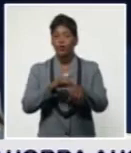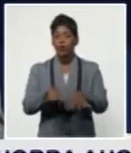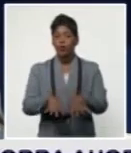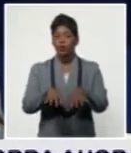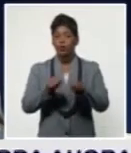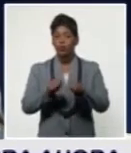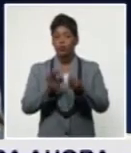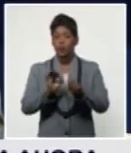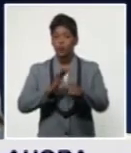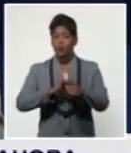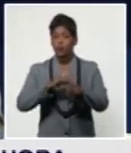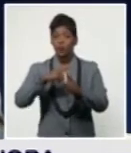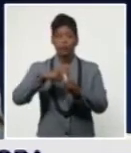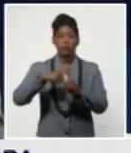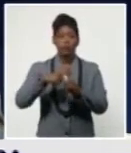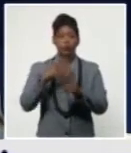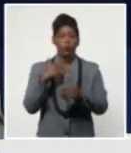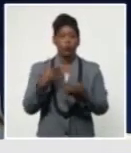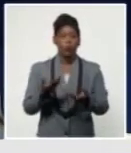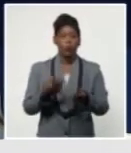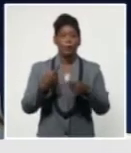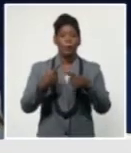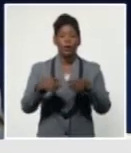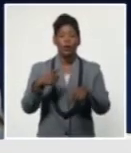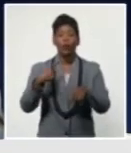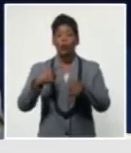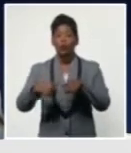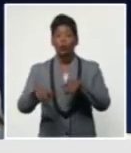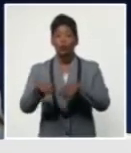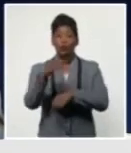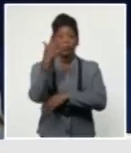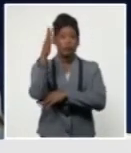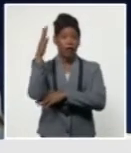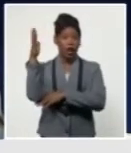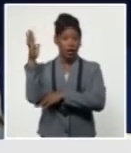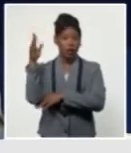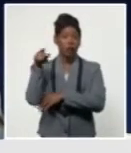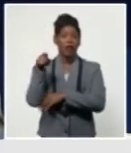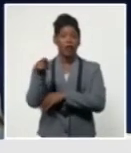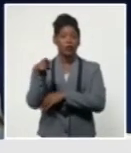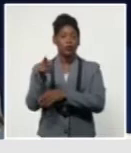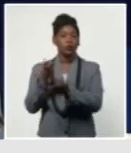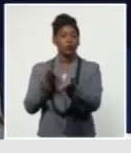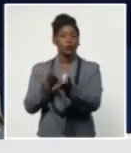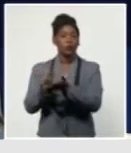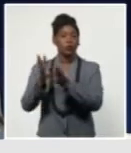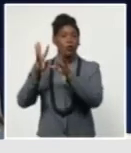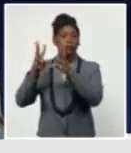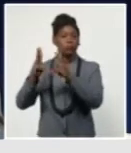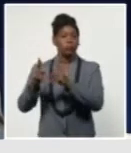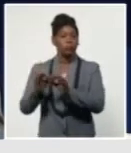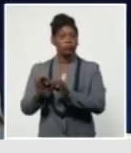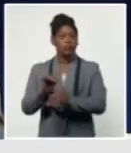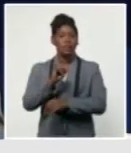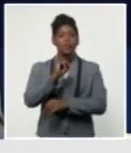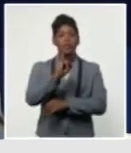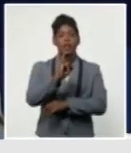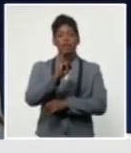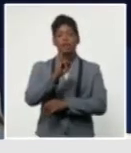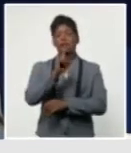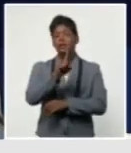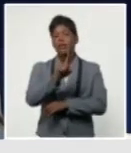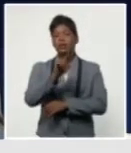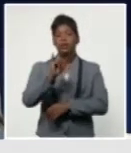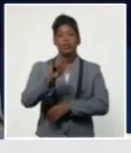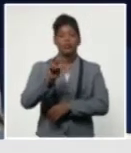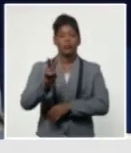the 4.5% of all confirmed patients. And with source of infection out of the country, there are